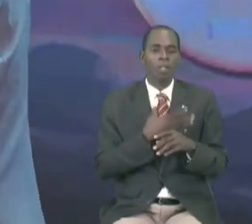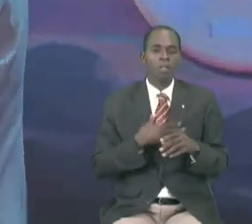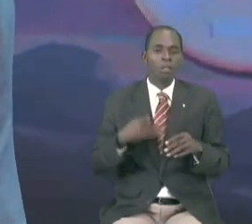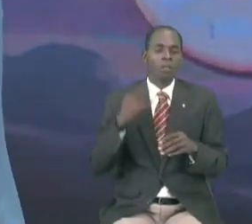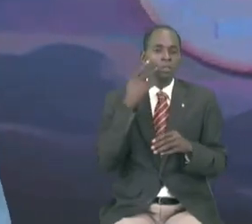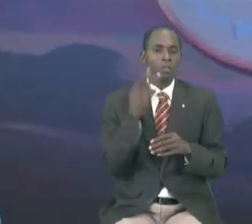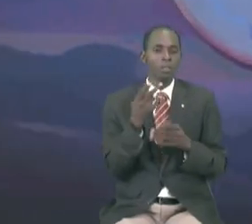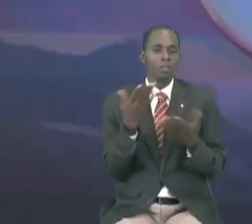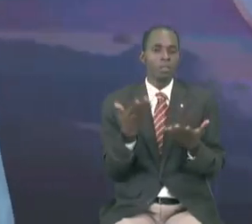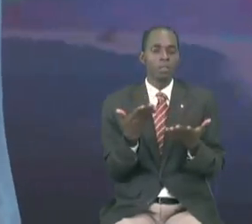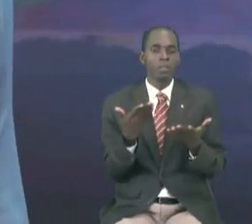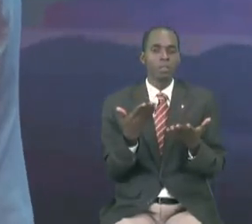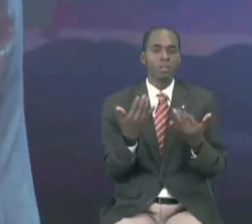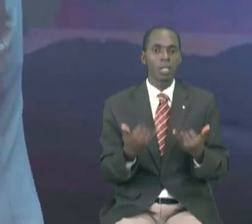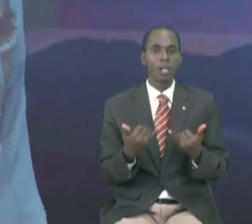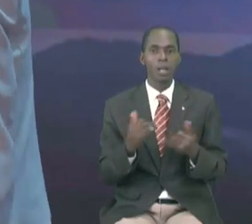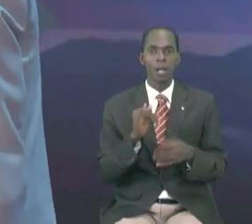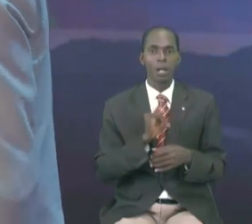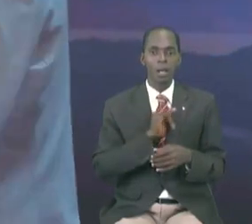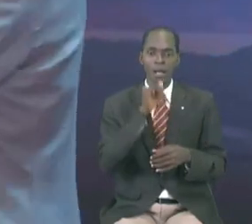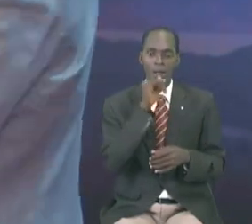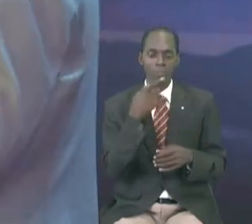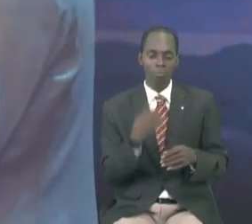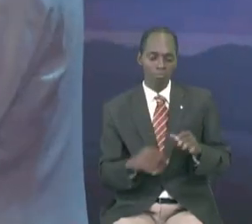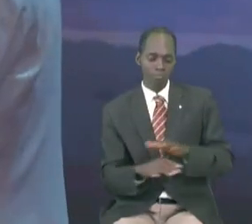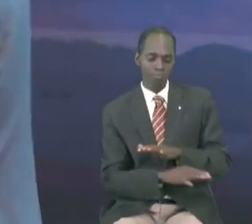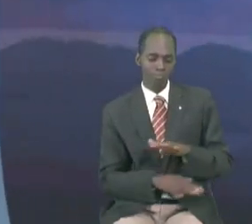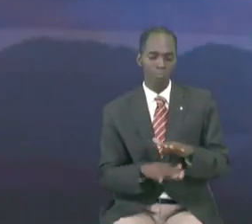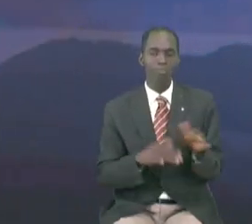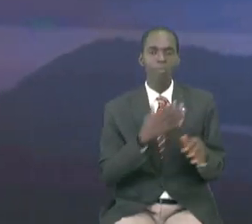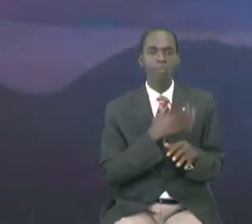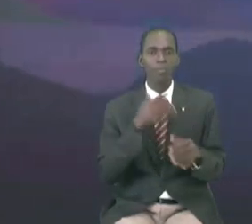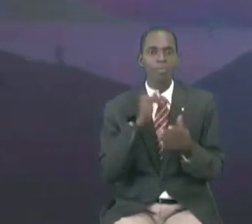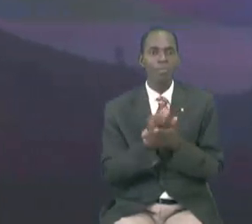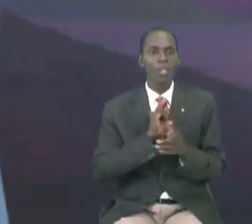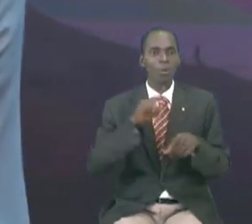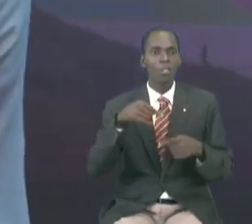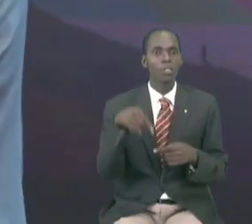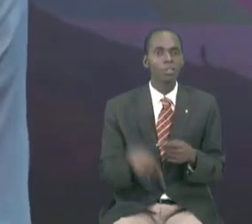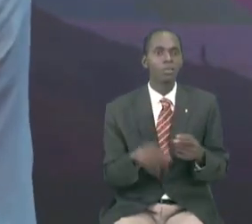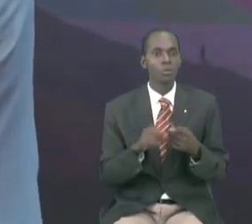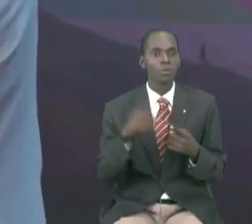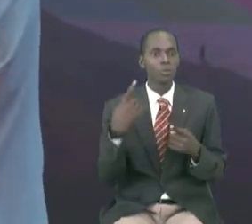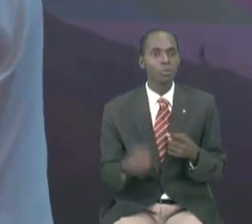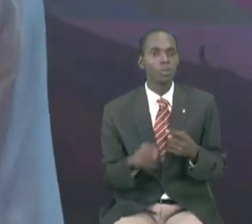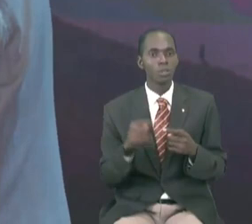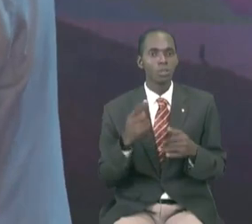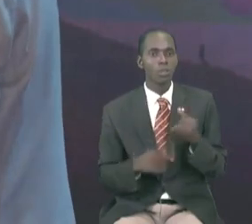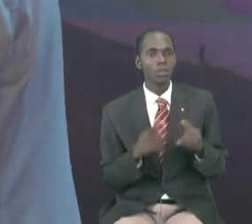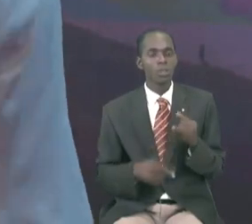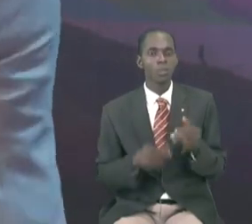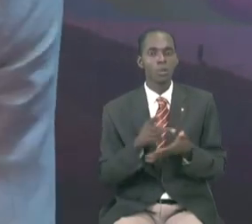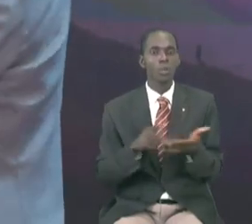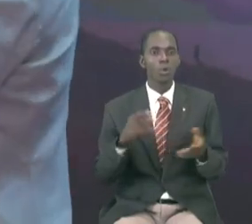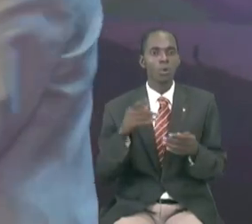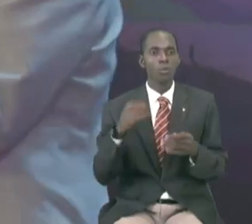the mountains. The earth with her bars was about me forever. Yet hast thou brought